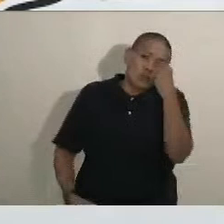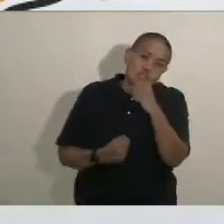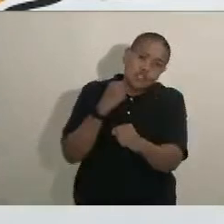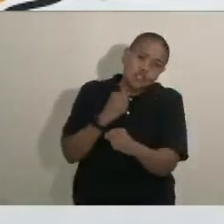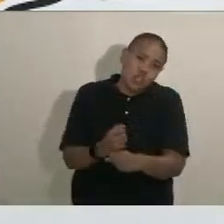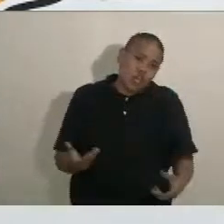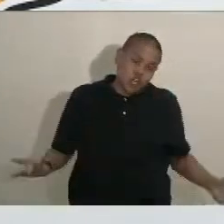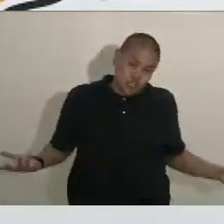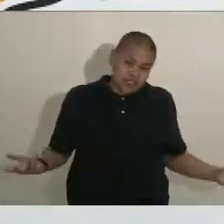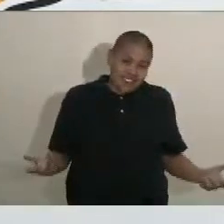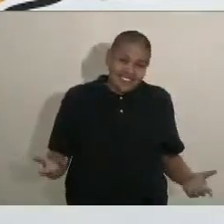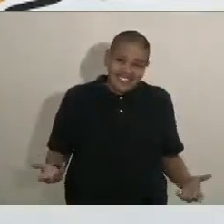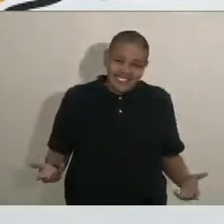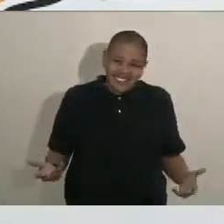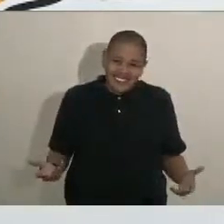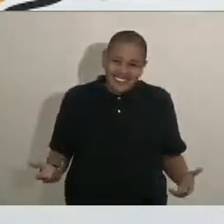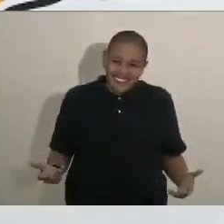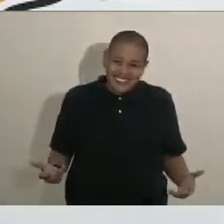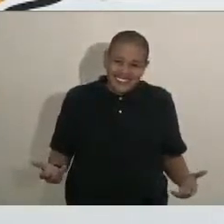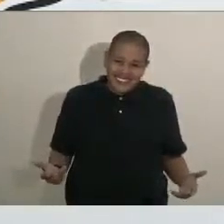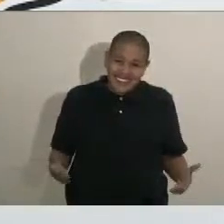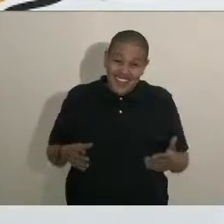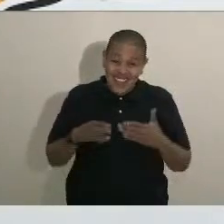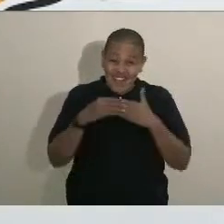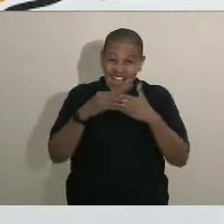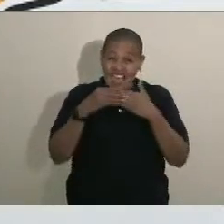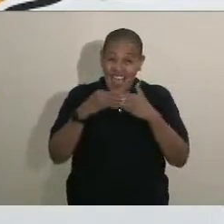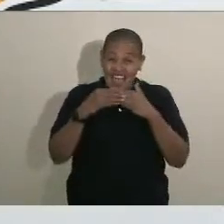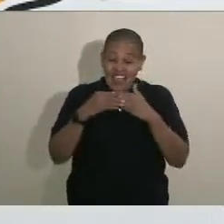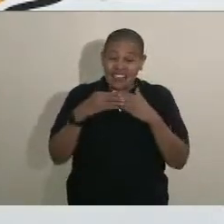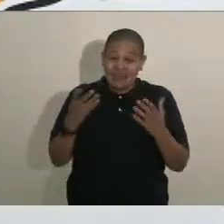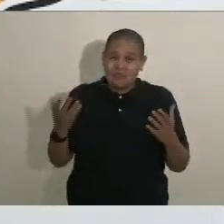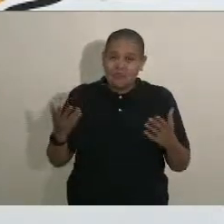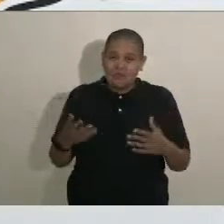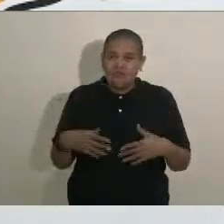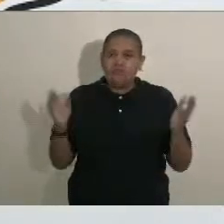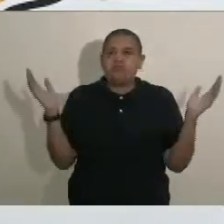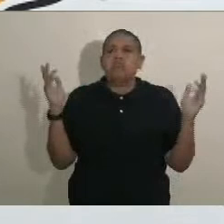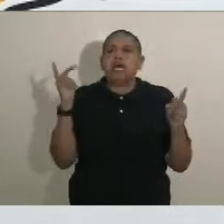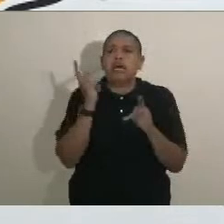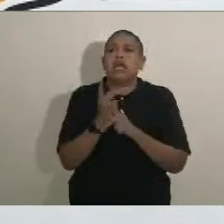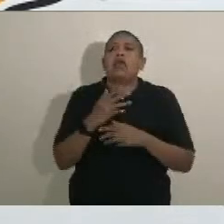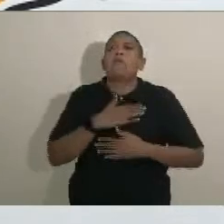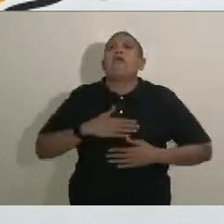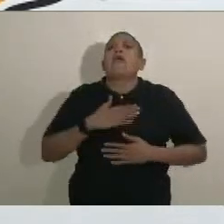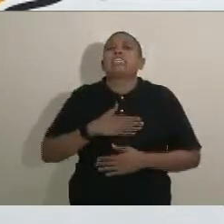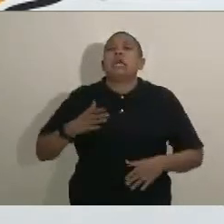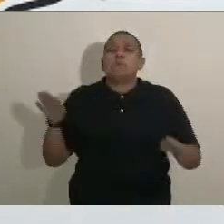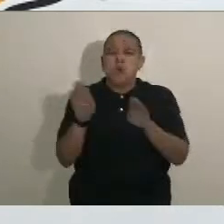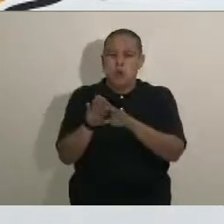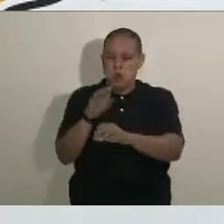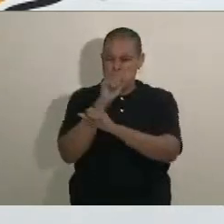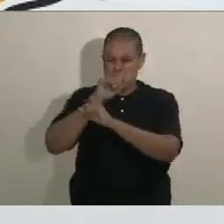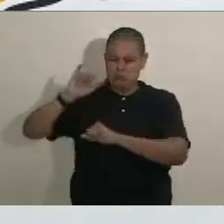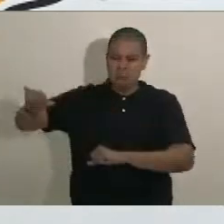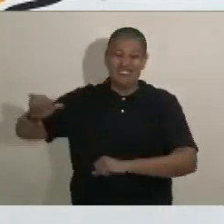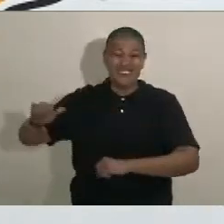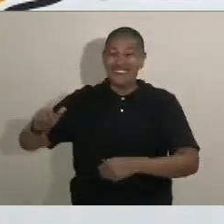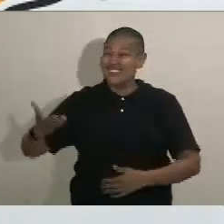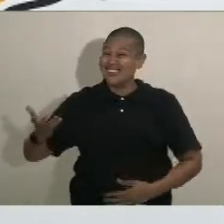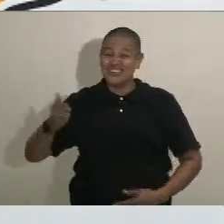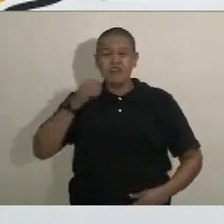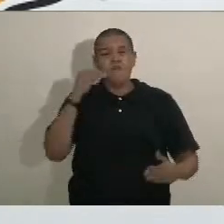to remove restrictions and keep entertainment closed would, frankly speaking, be a highly inequitable